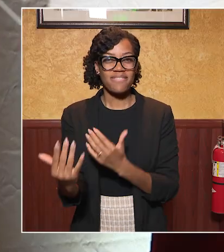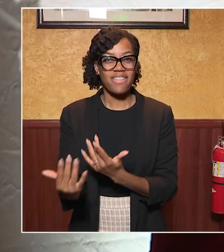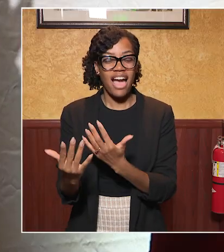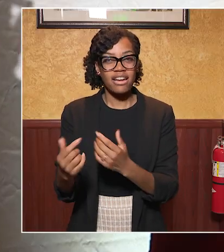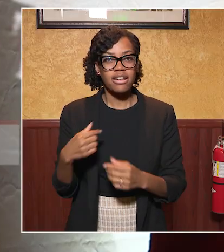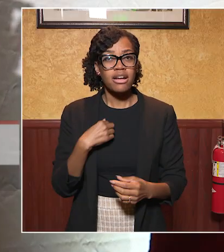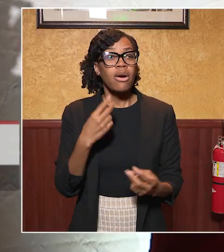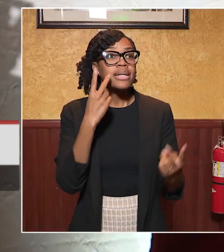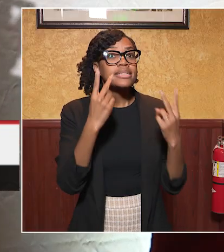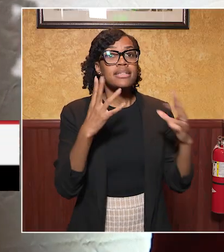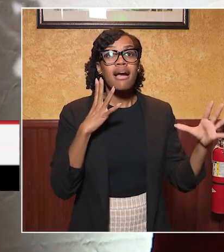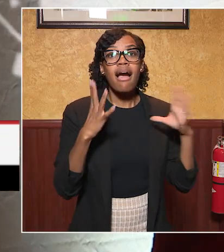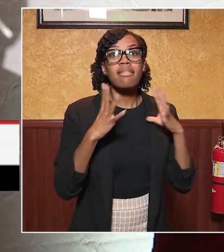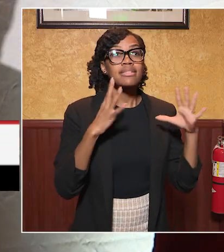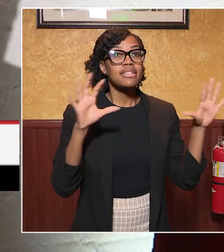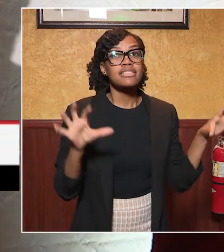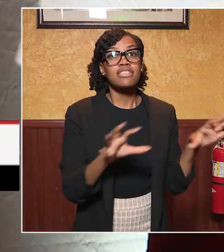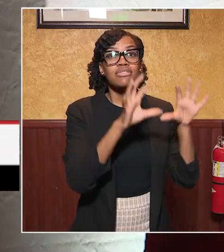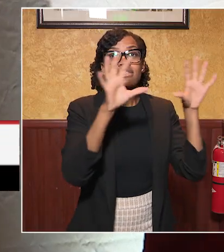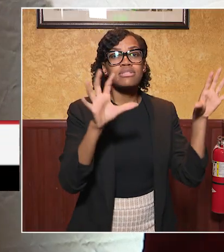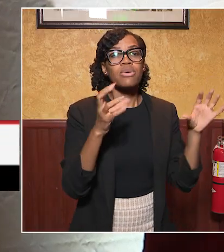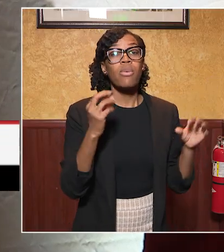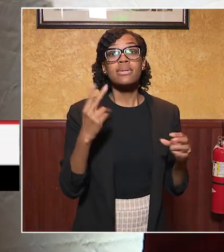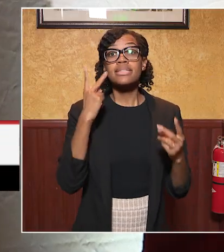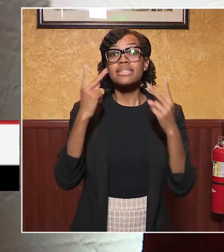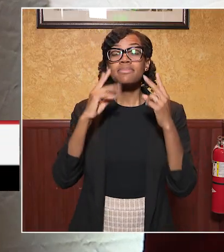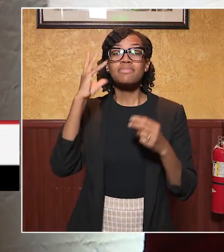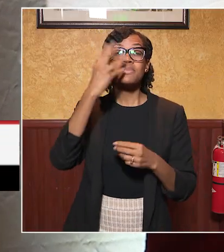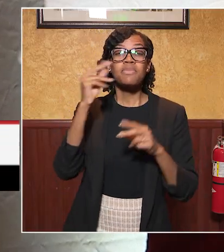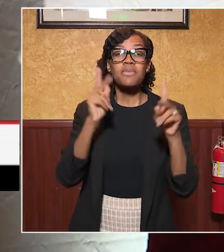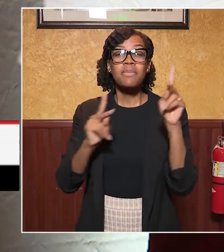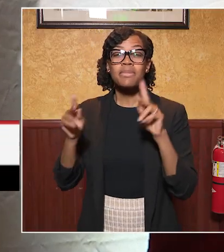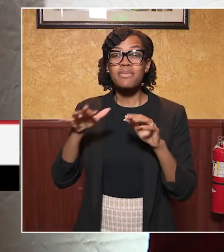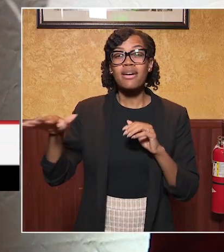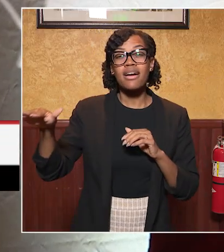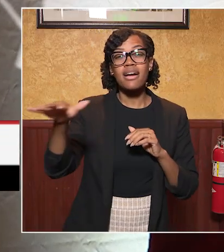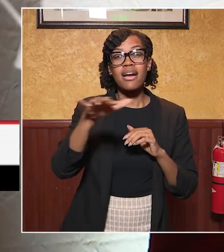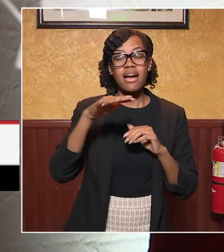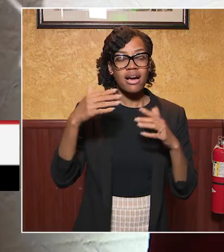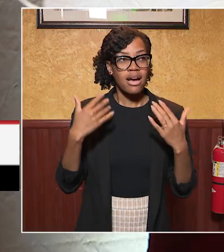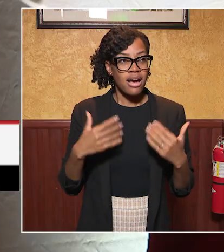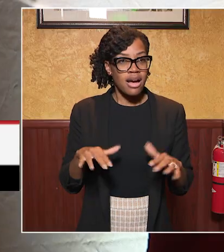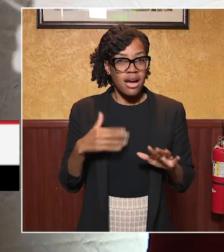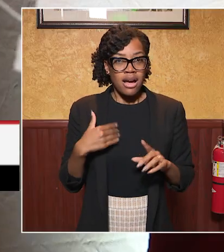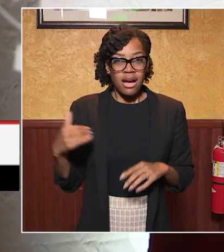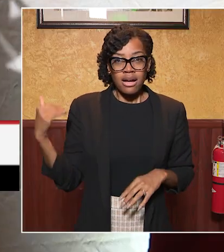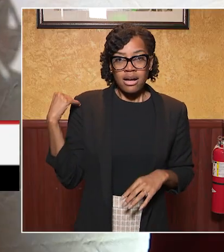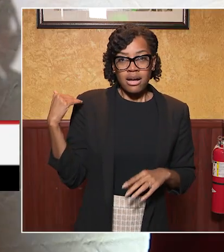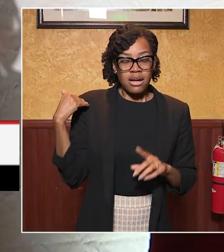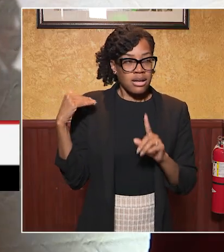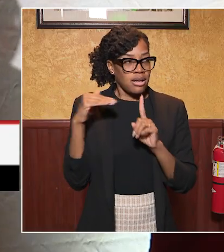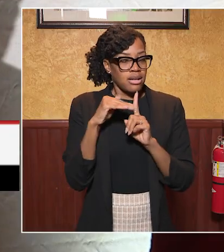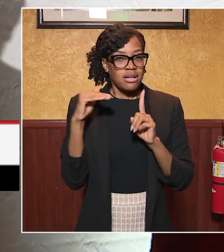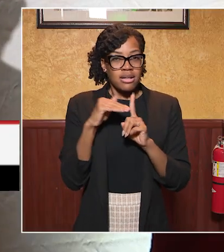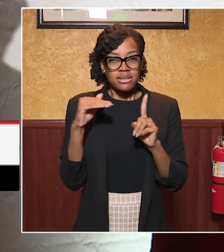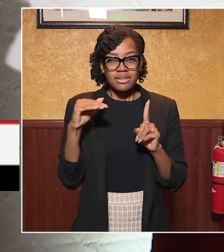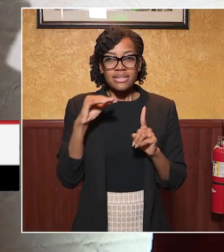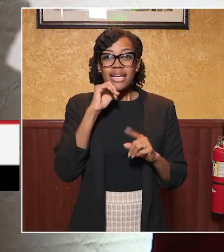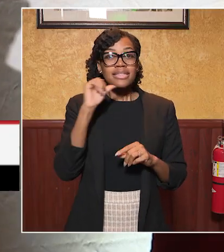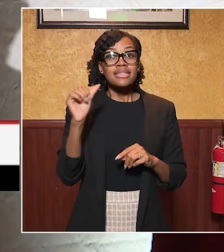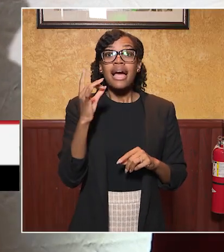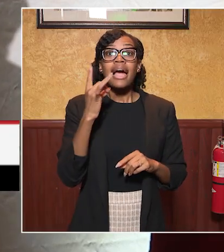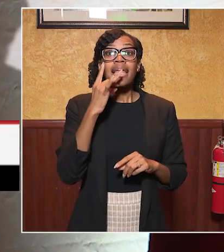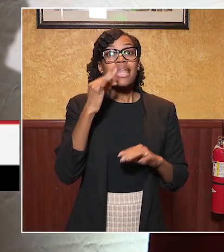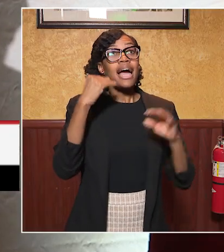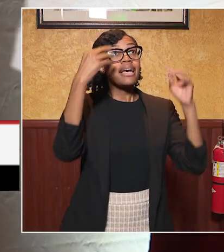and when I see you all beautiful people, it makes me remember that it's not the lights this